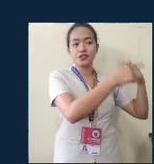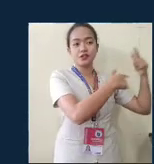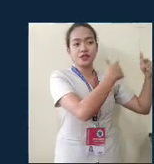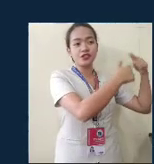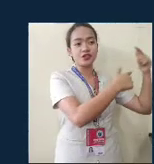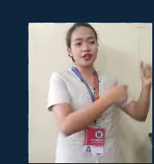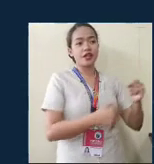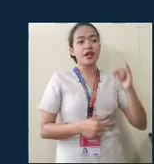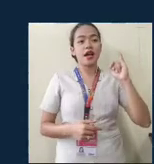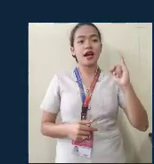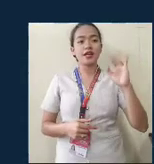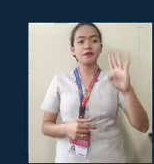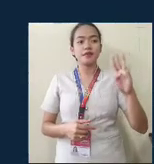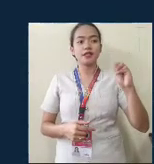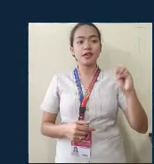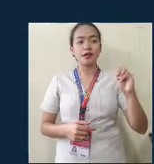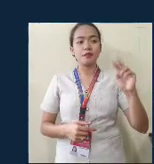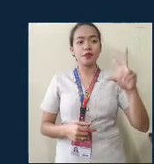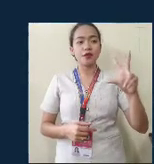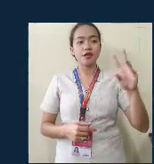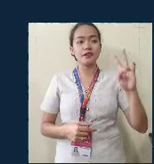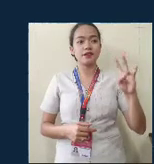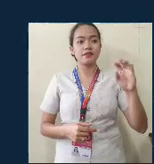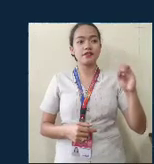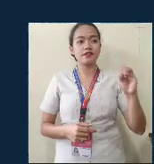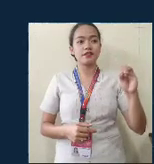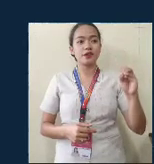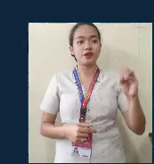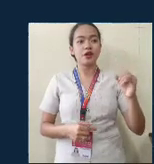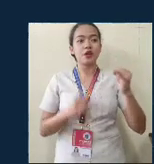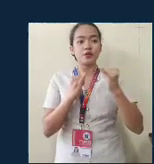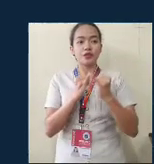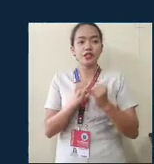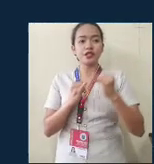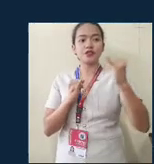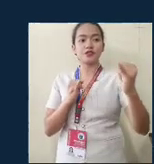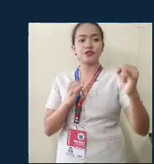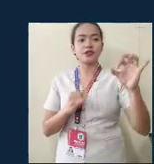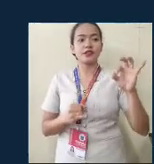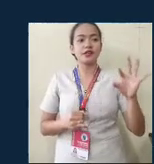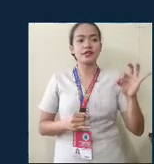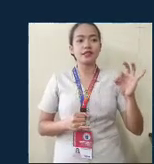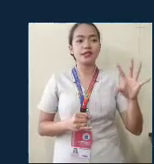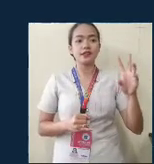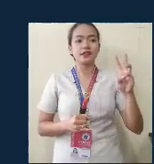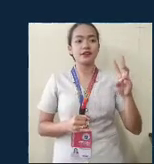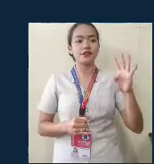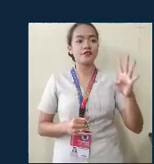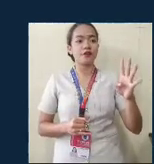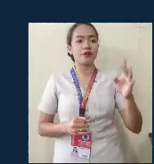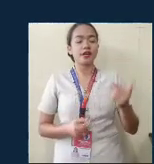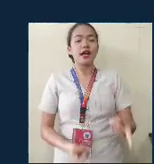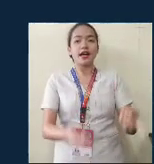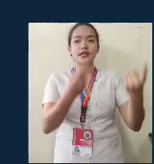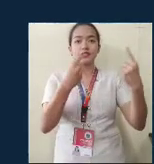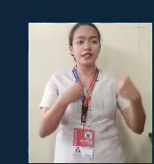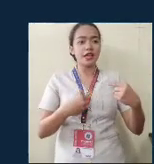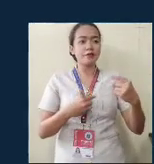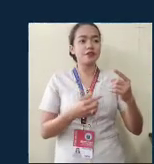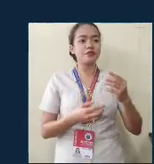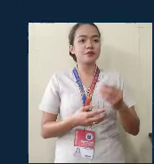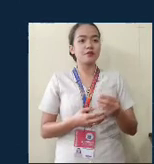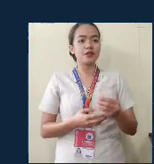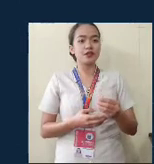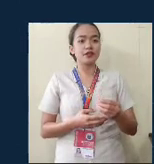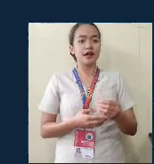In the third generation, that is 1964 to 1971. In the third